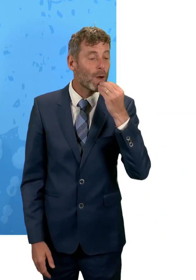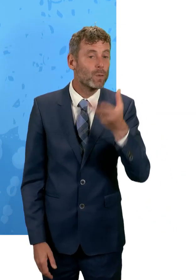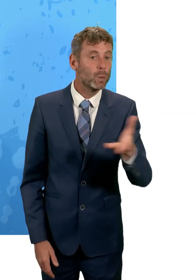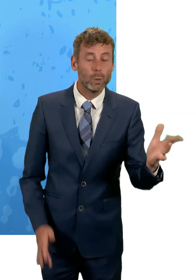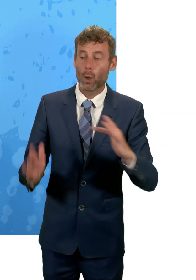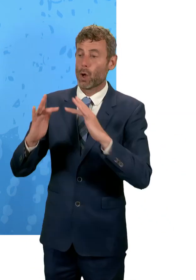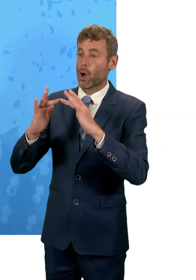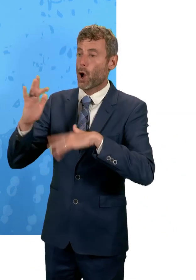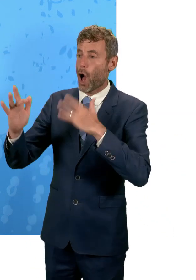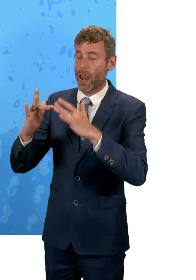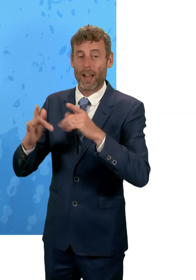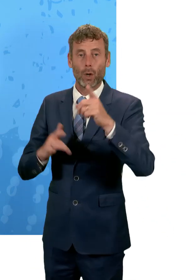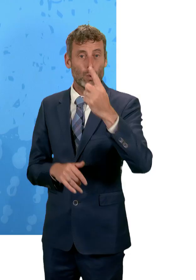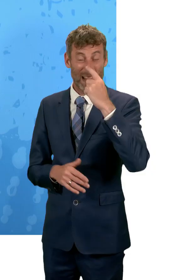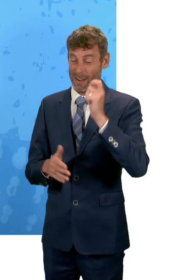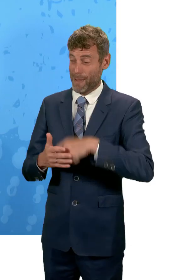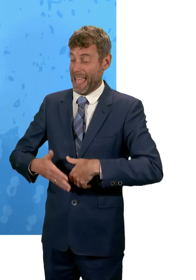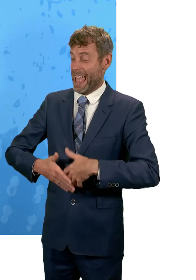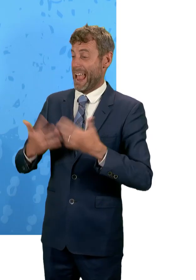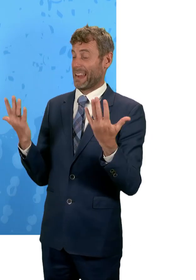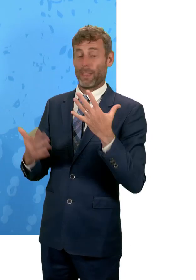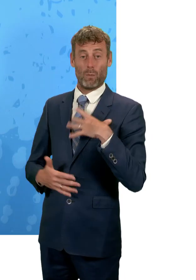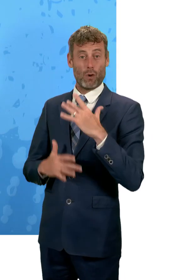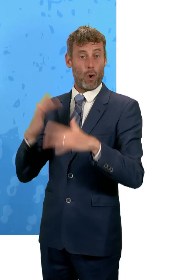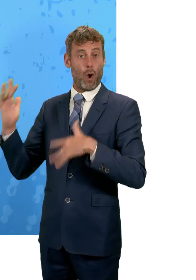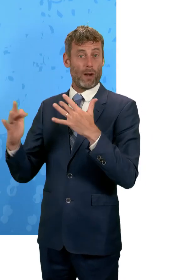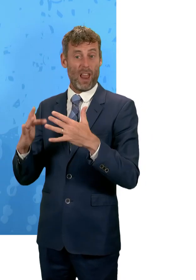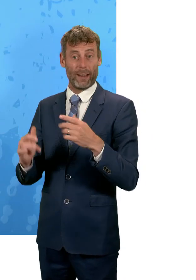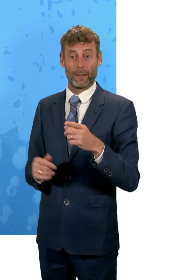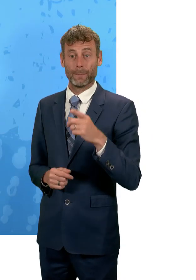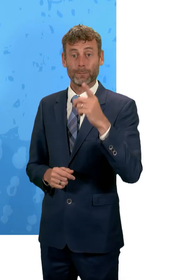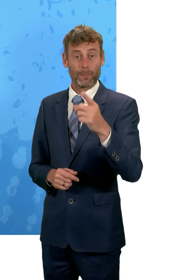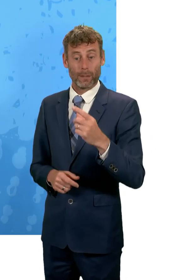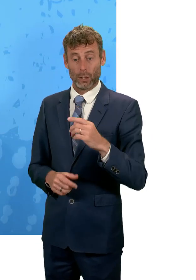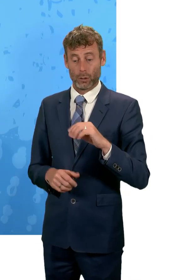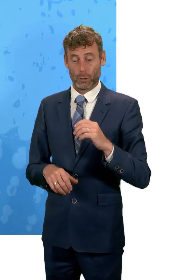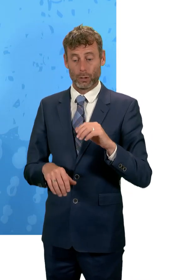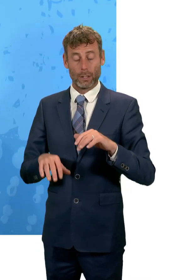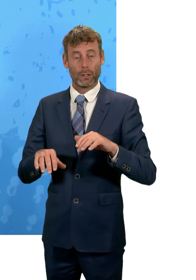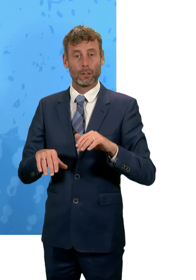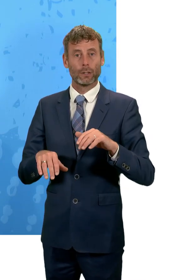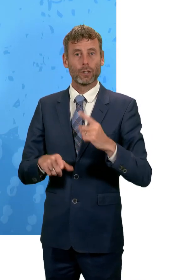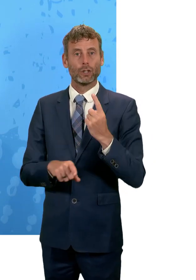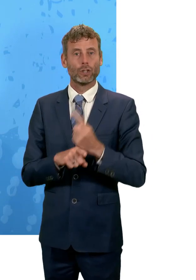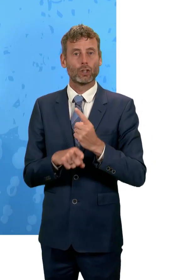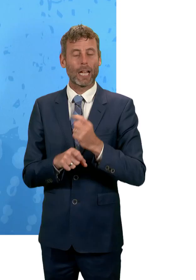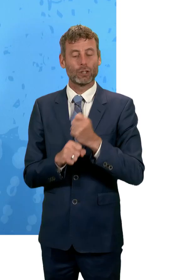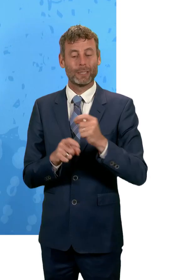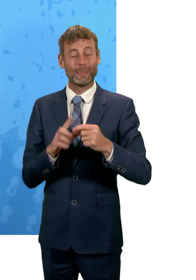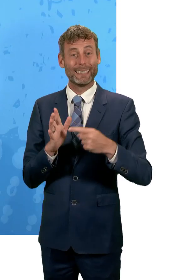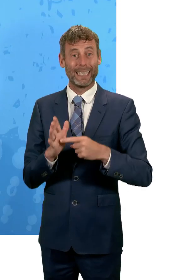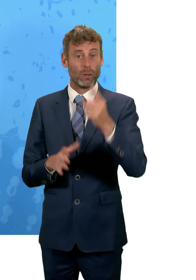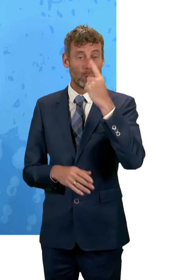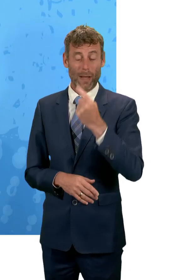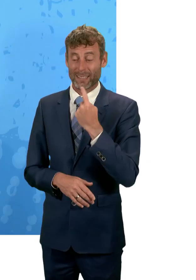You know, people can access absolutely anything they want. You know, even ChatGPT will do your shopping list and all that sort of stuff. So there's